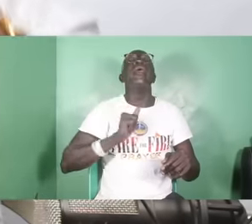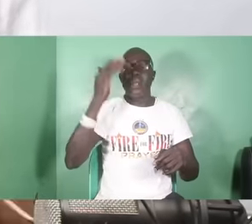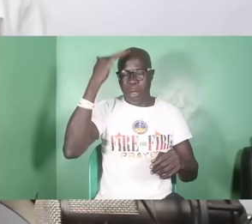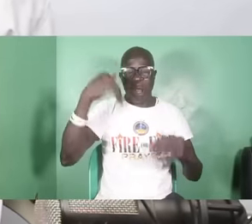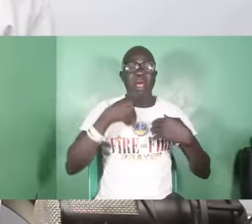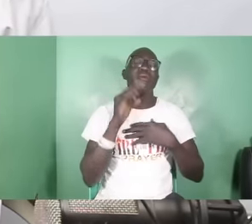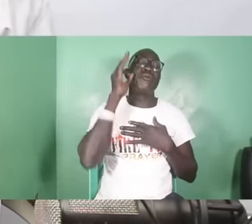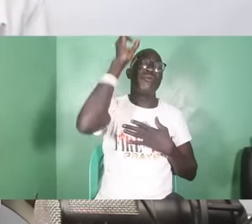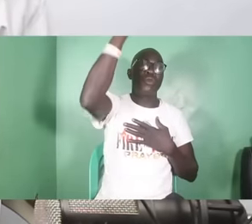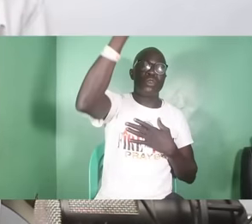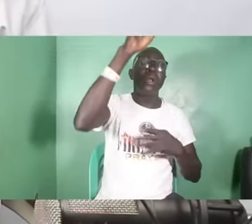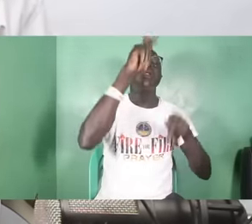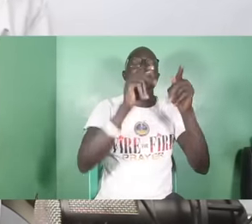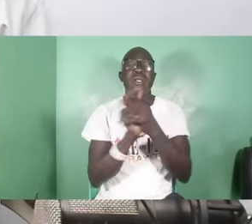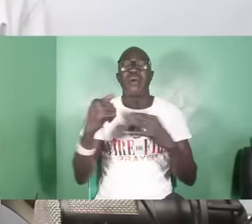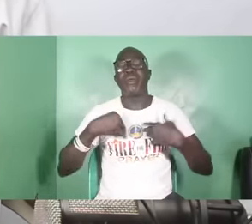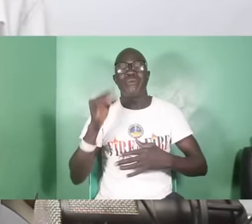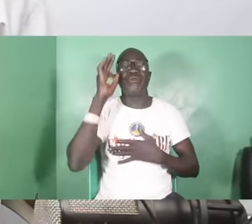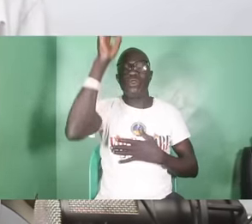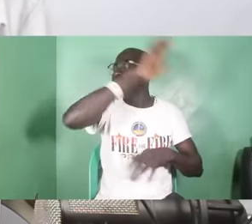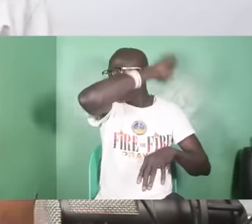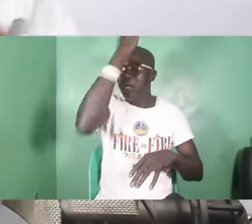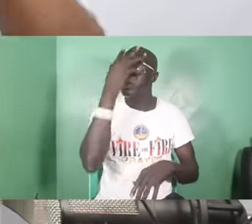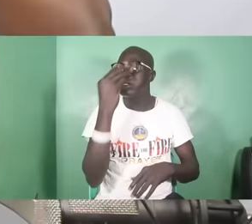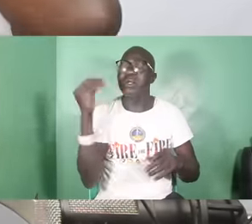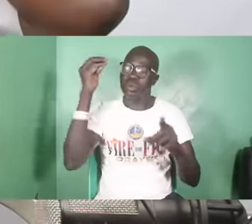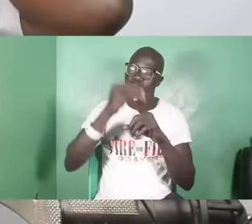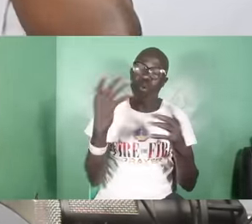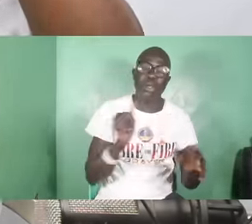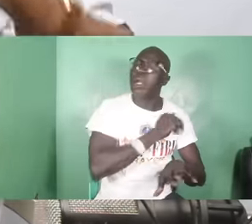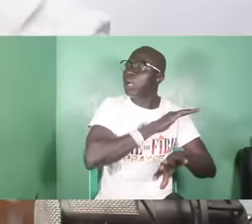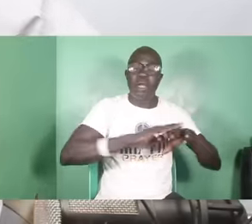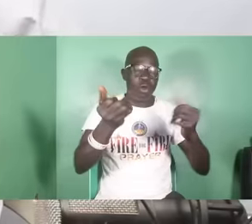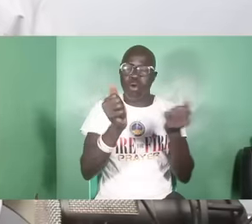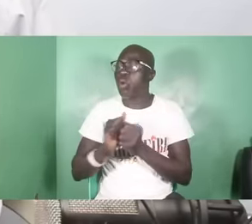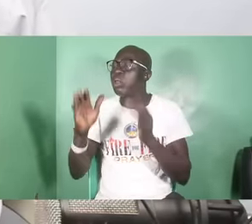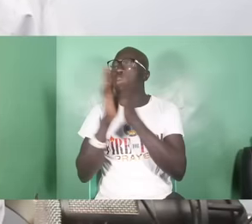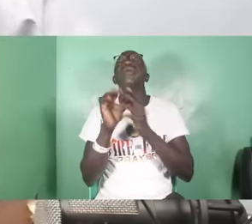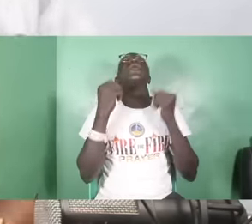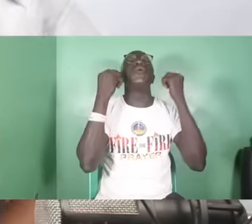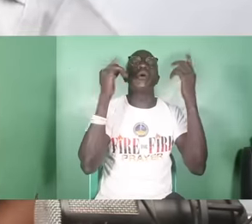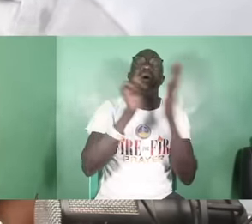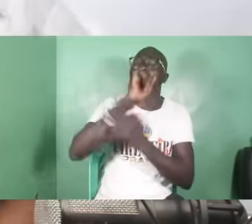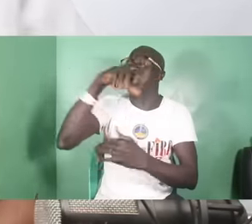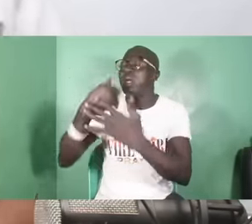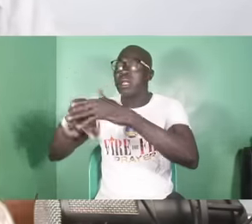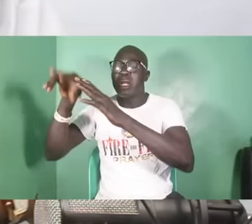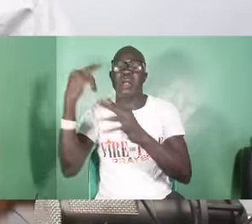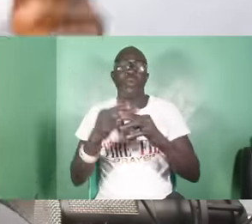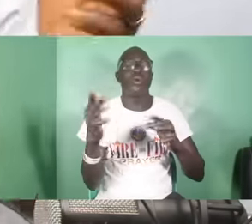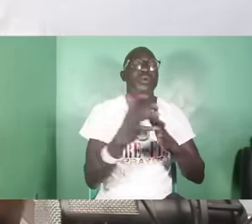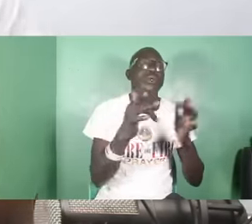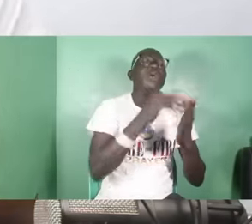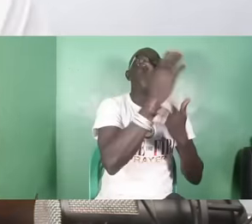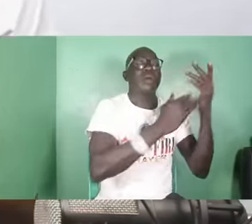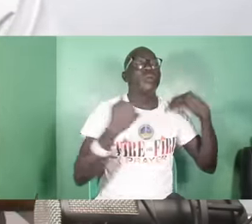future you know he have a job la to pa ni future people that have a job la no so you they will not sleep more when gbe ro adura ka mo dey they will not hear the sound of prayer they will